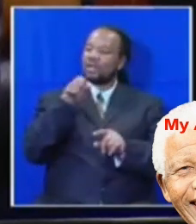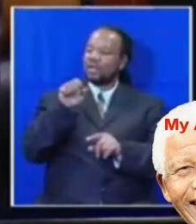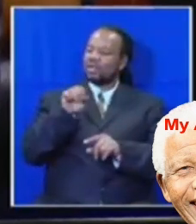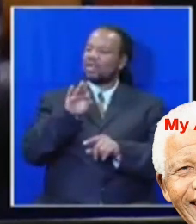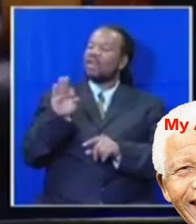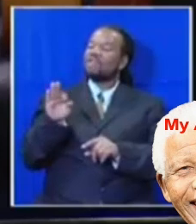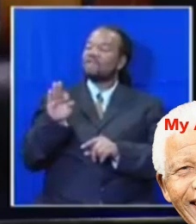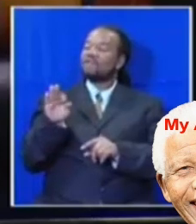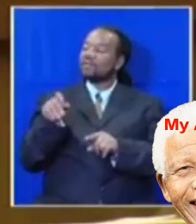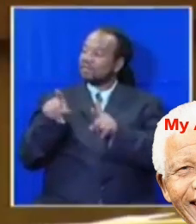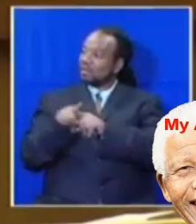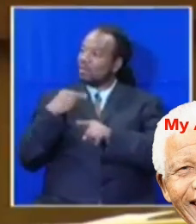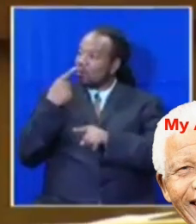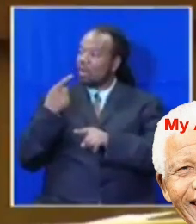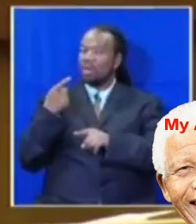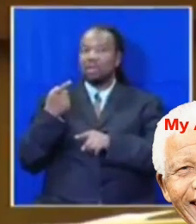way?